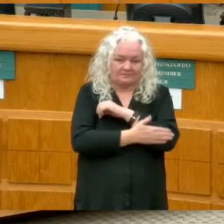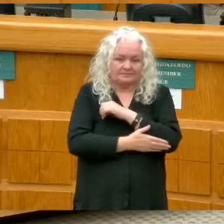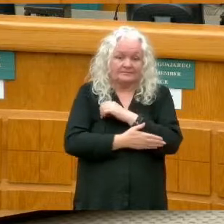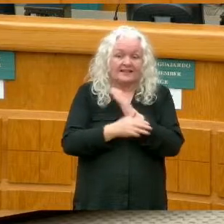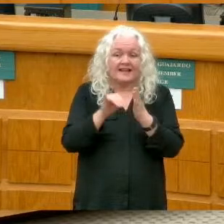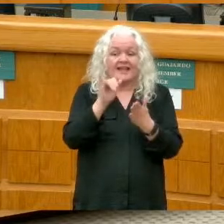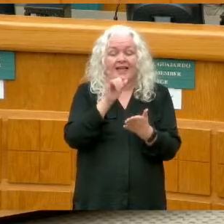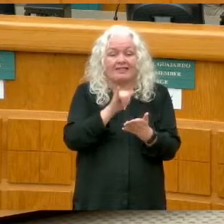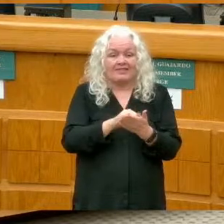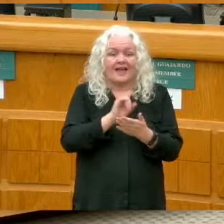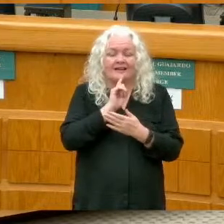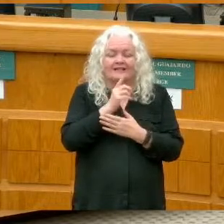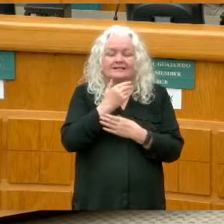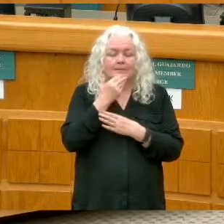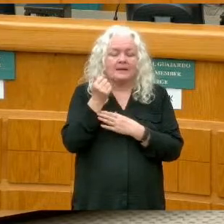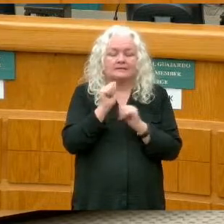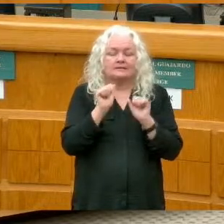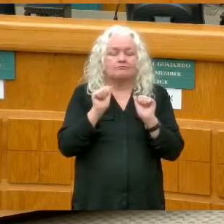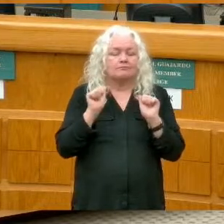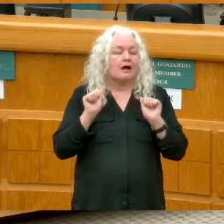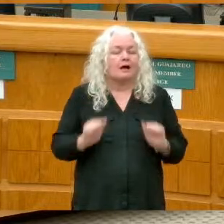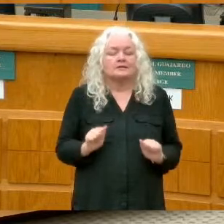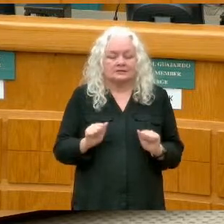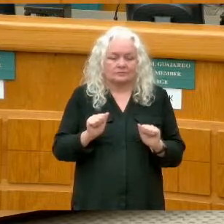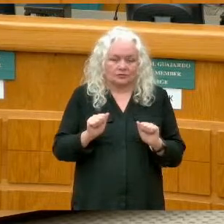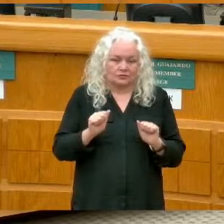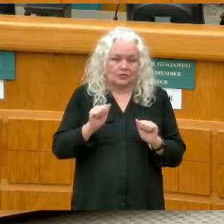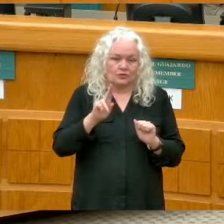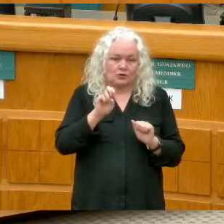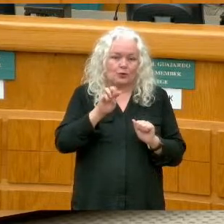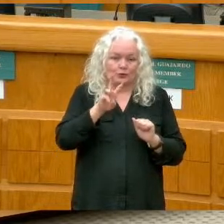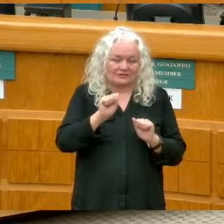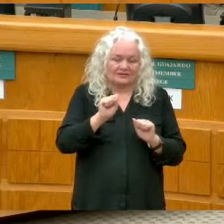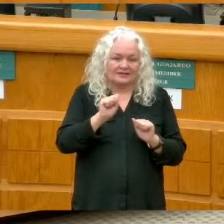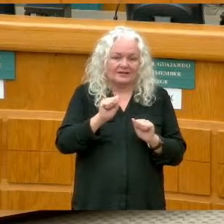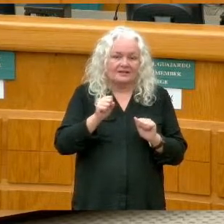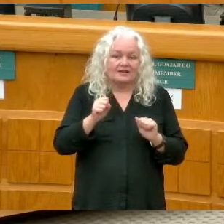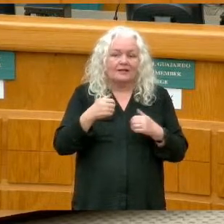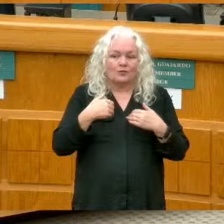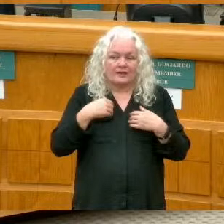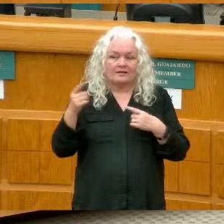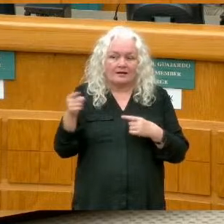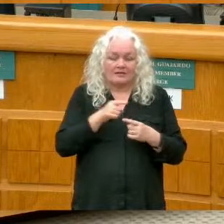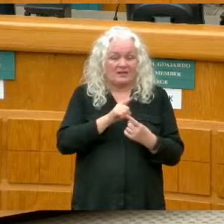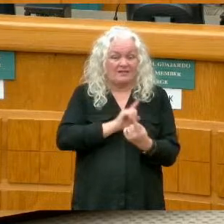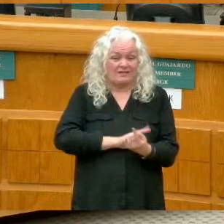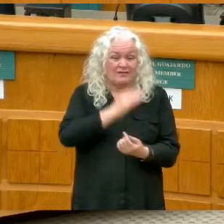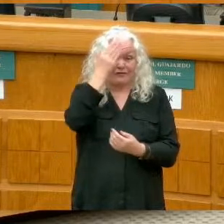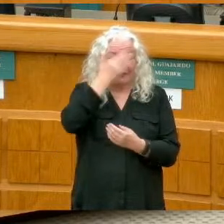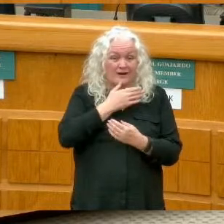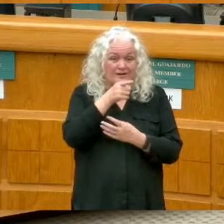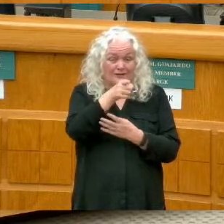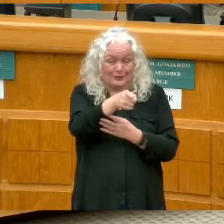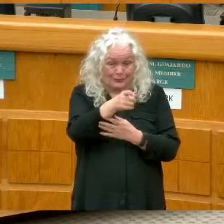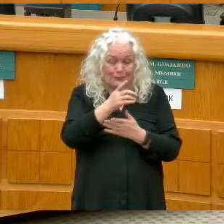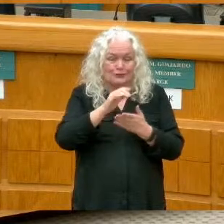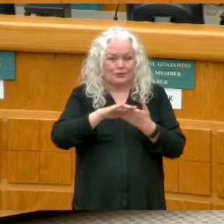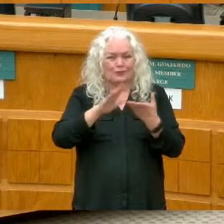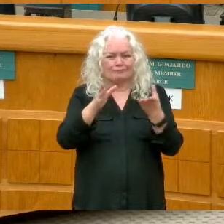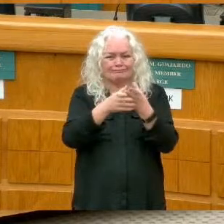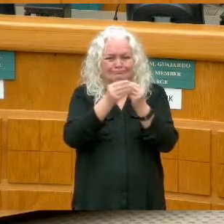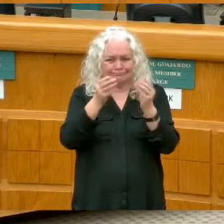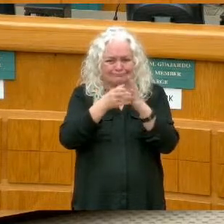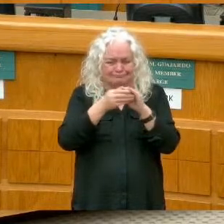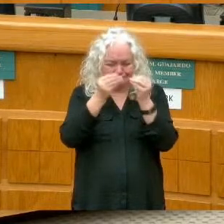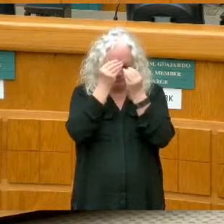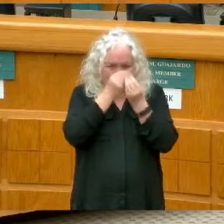That is the best possible news that we can have when we come before you to public message. But